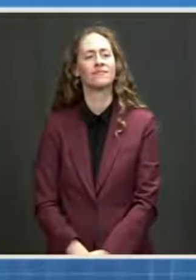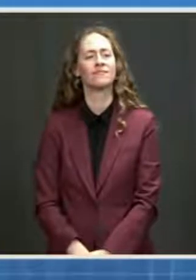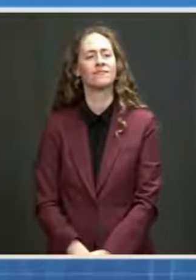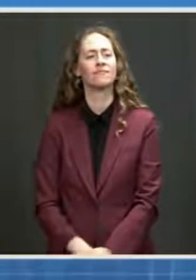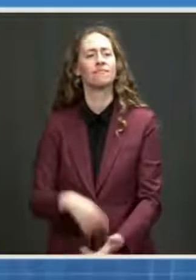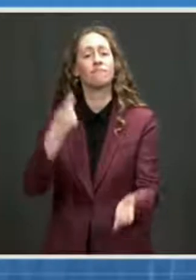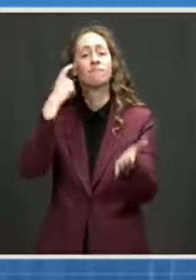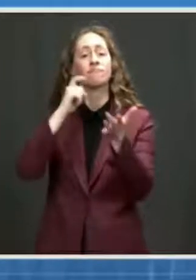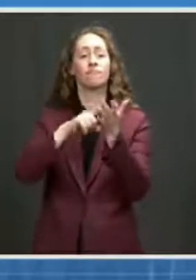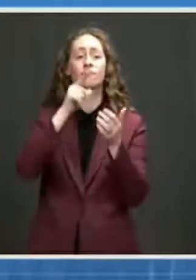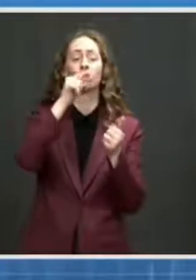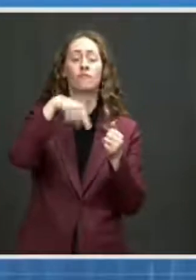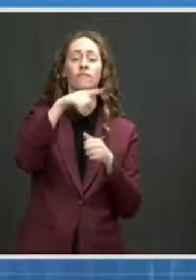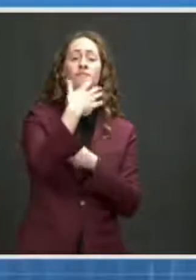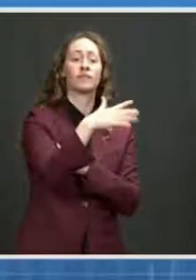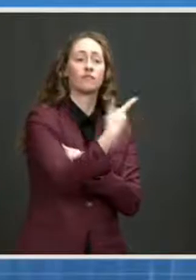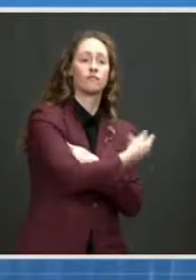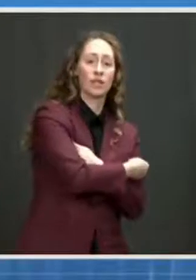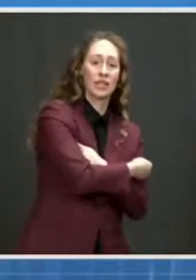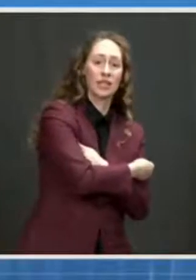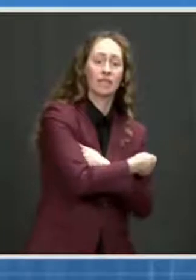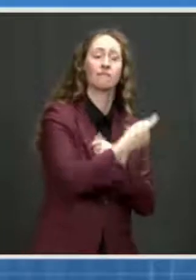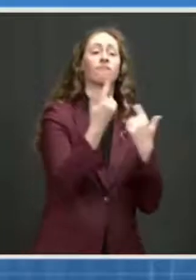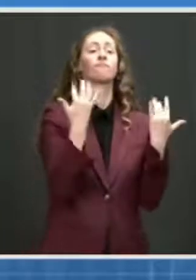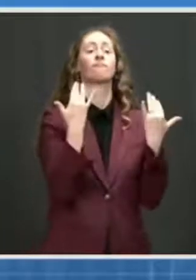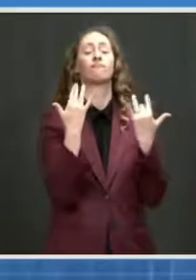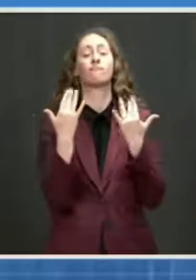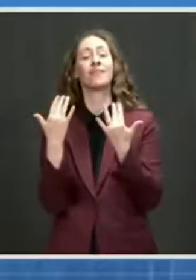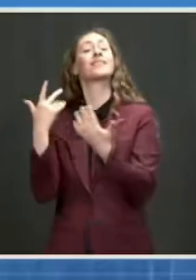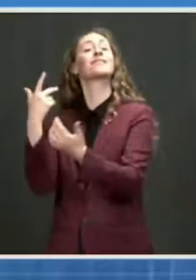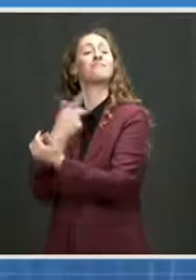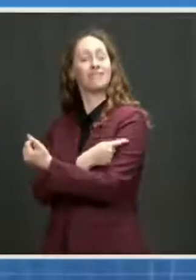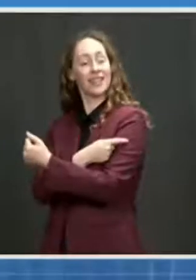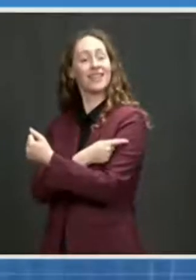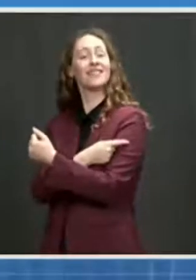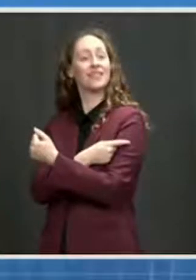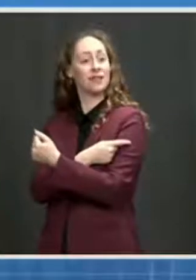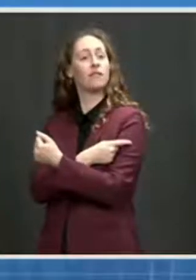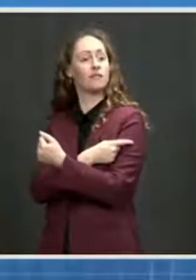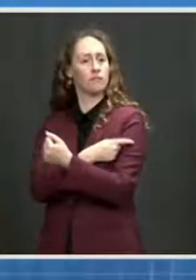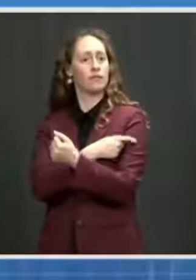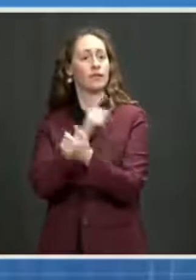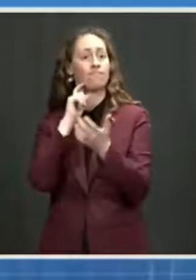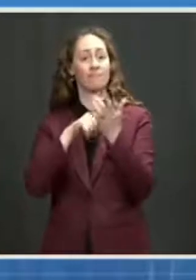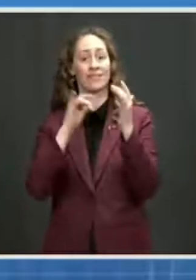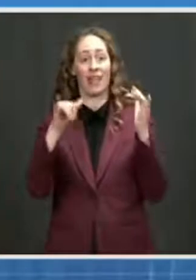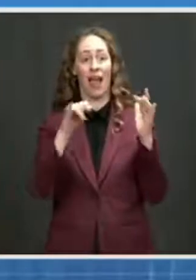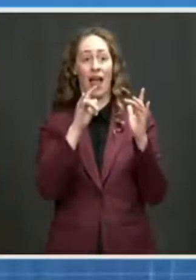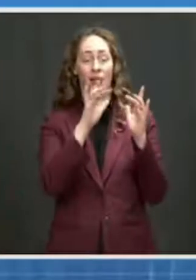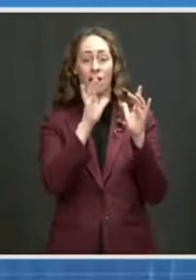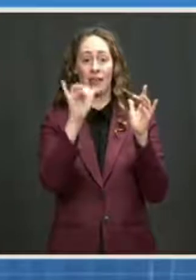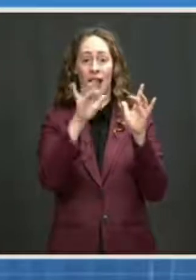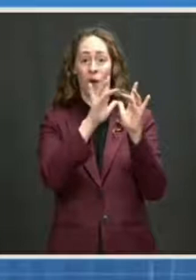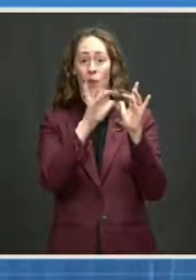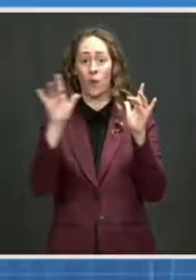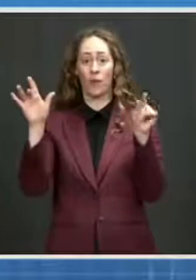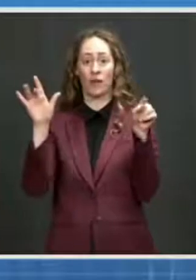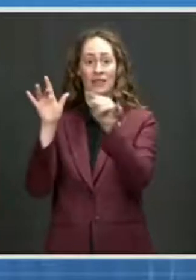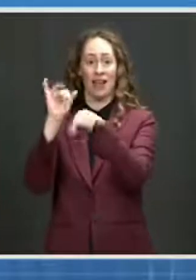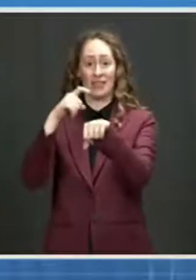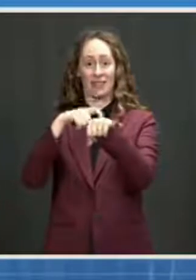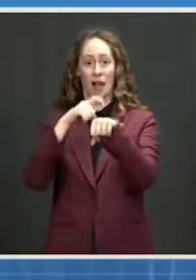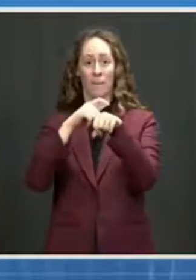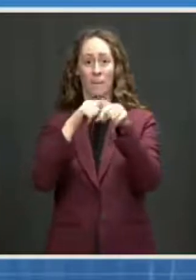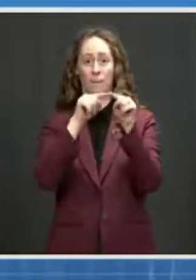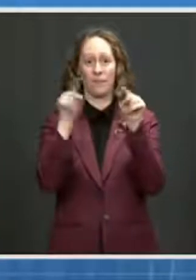AZ and the Pfizer-BioNTech, were only 33% effective against